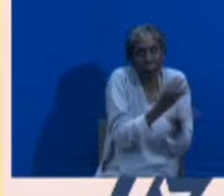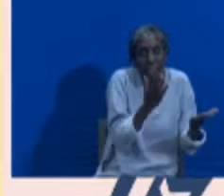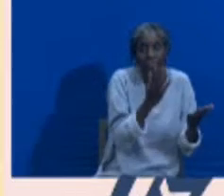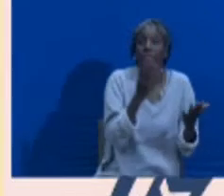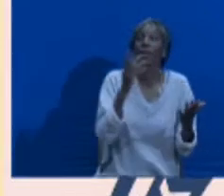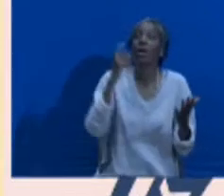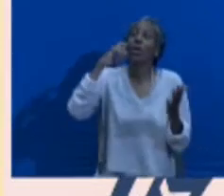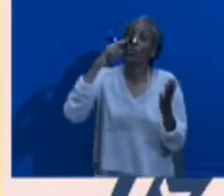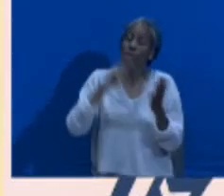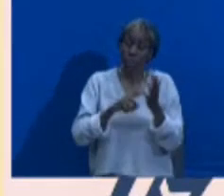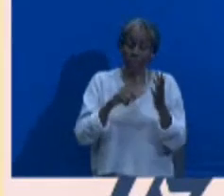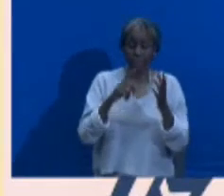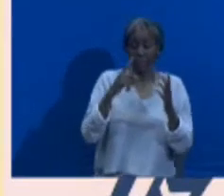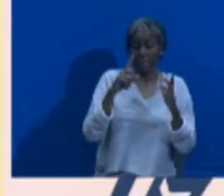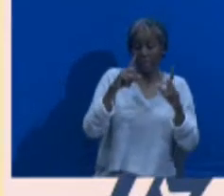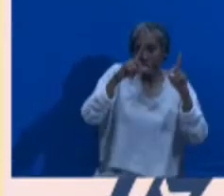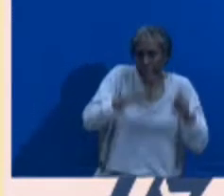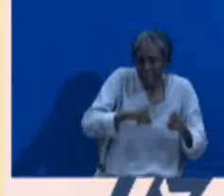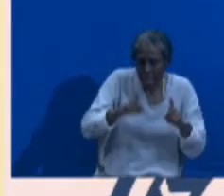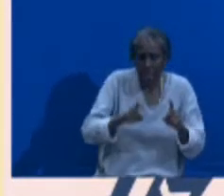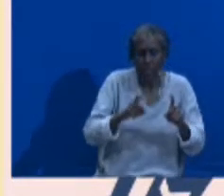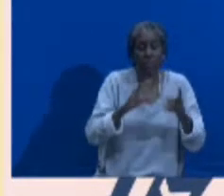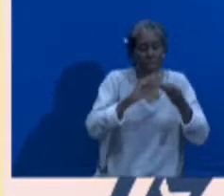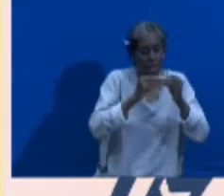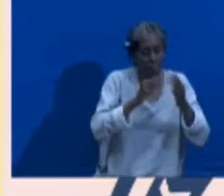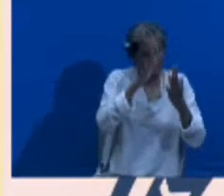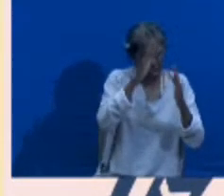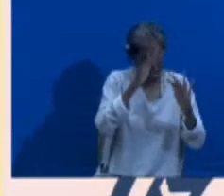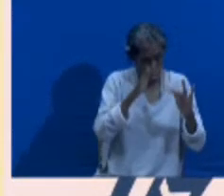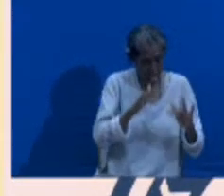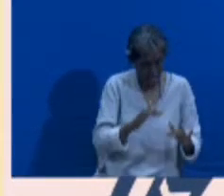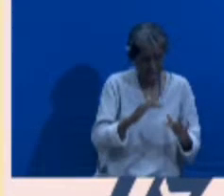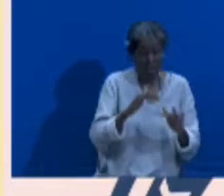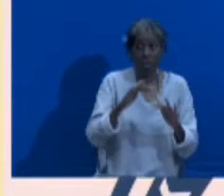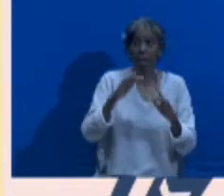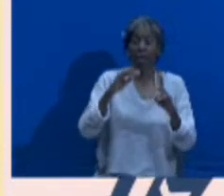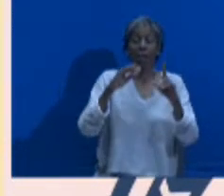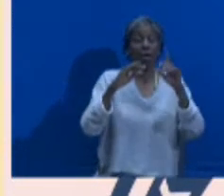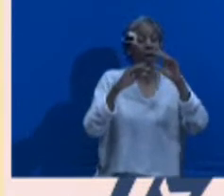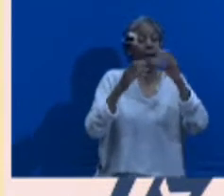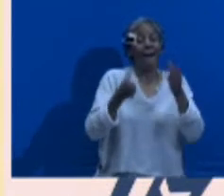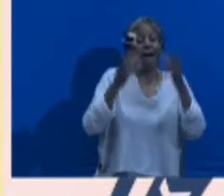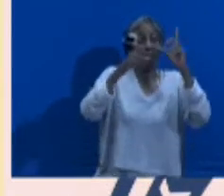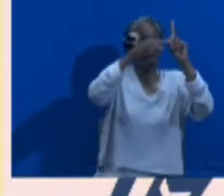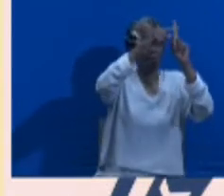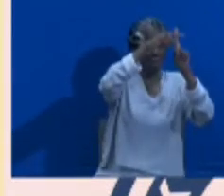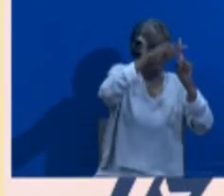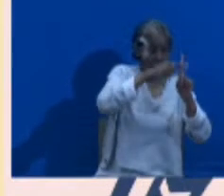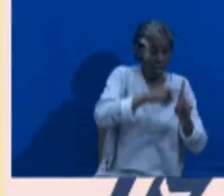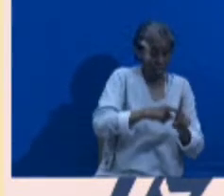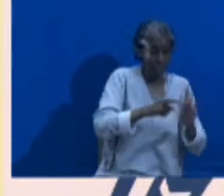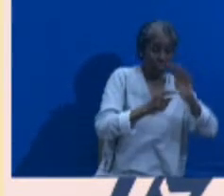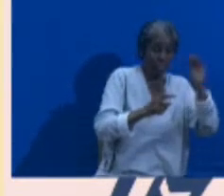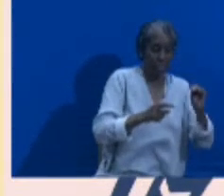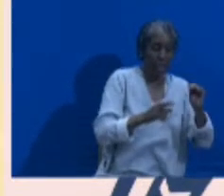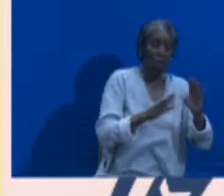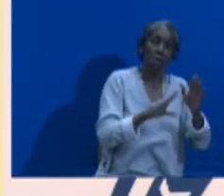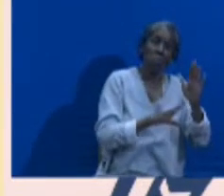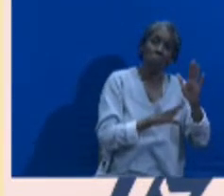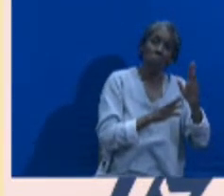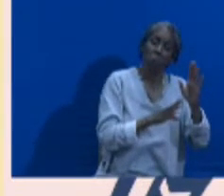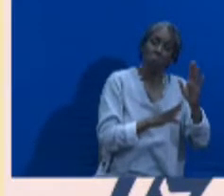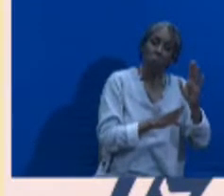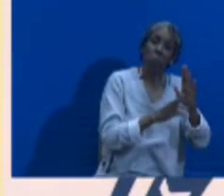percent positives, although the number of cases has risen significantly, our percent positives have seen a slight decrease, which